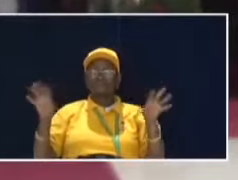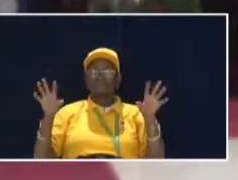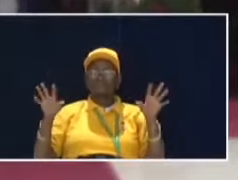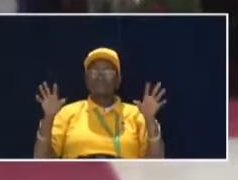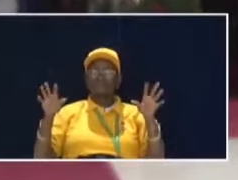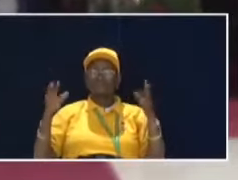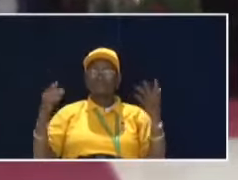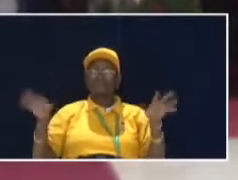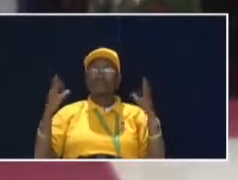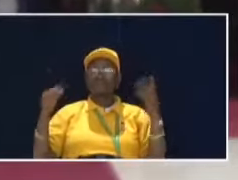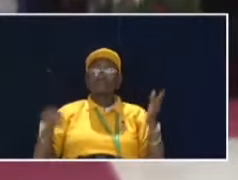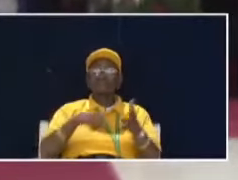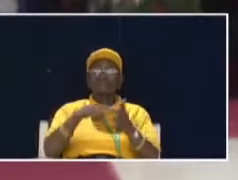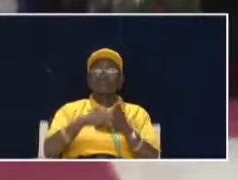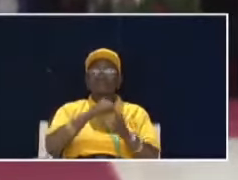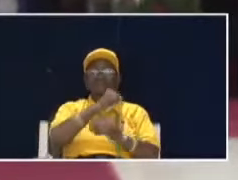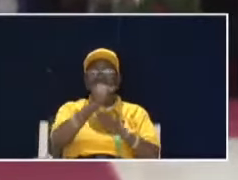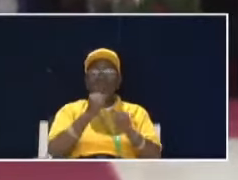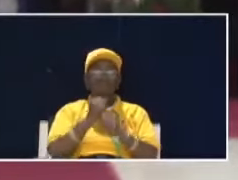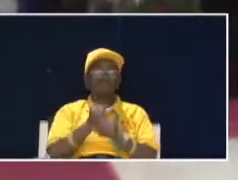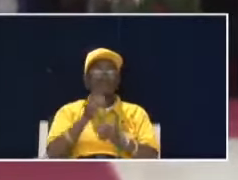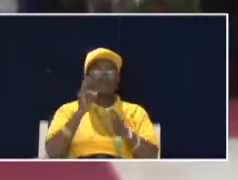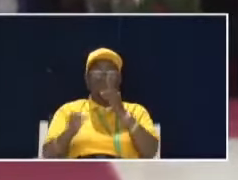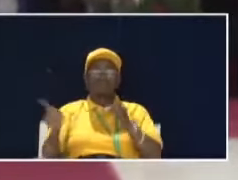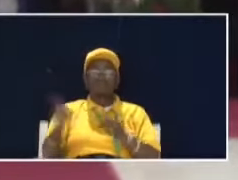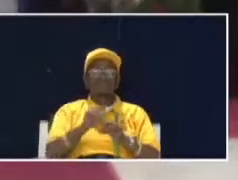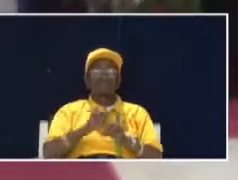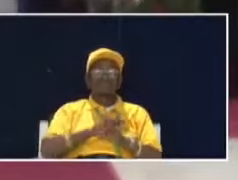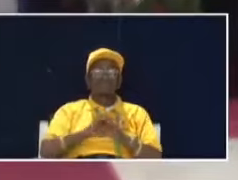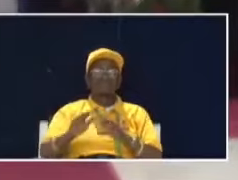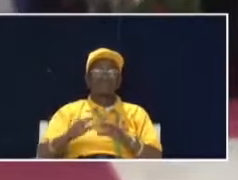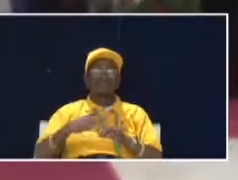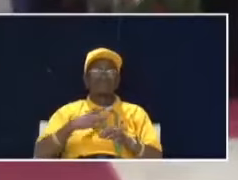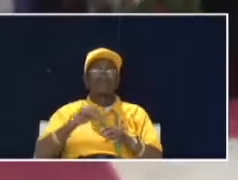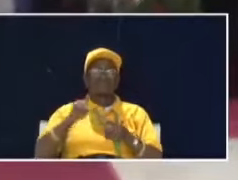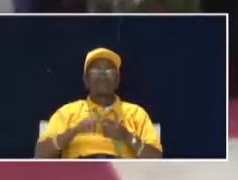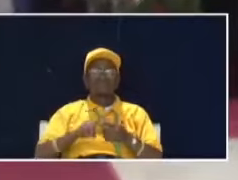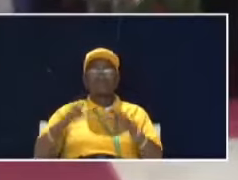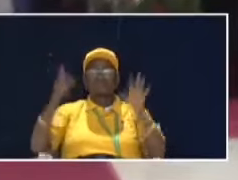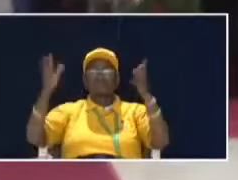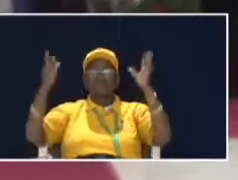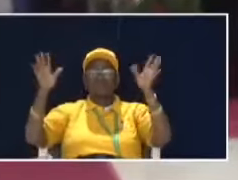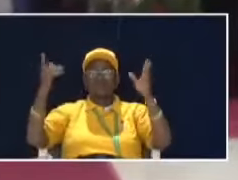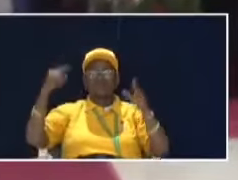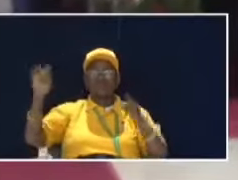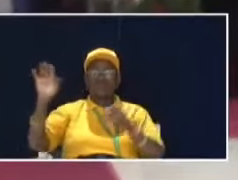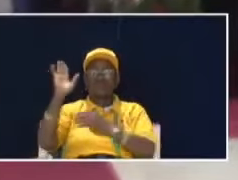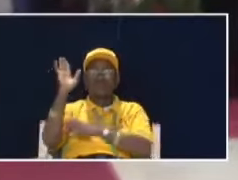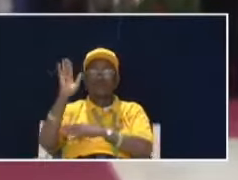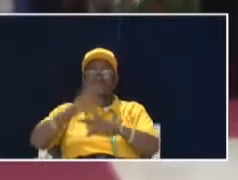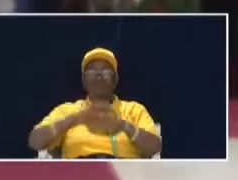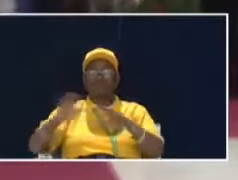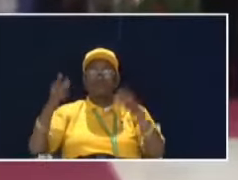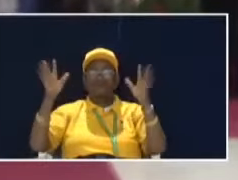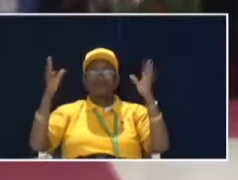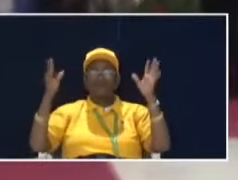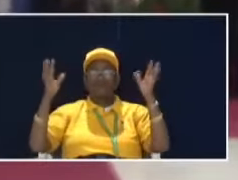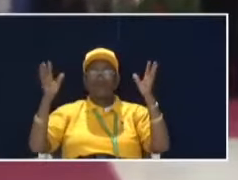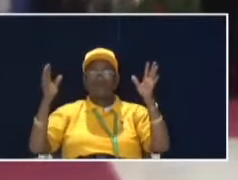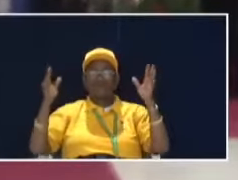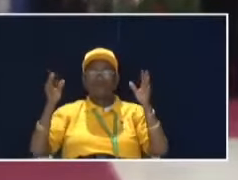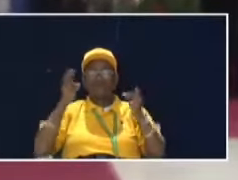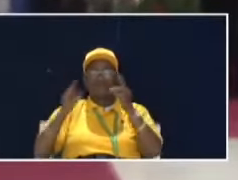And this year, if you don't want to clap for God, don't clap. But if you want to clap for Him, then do